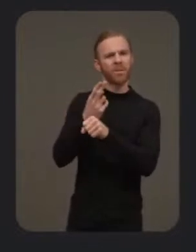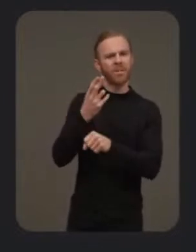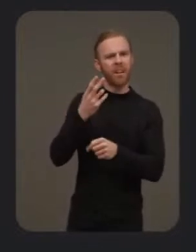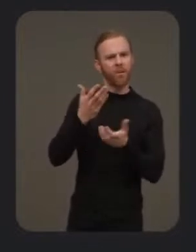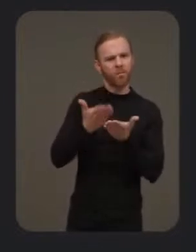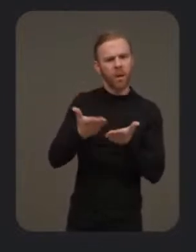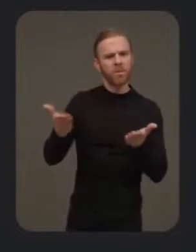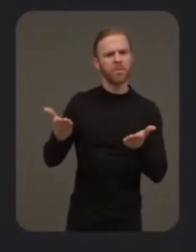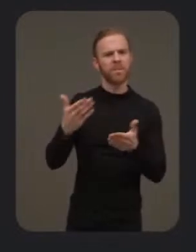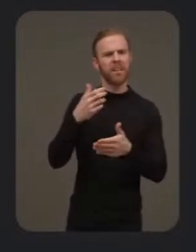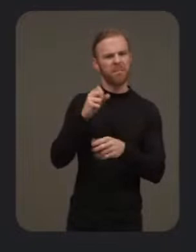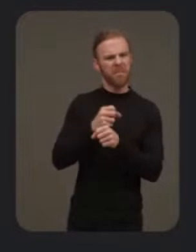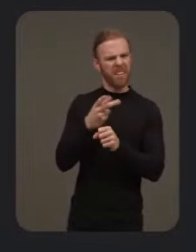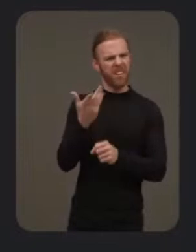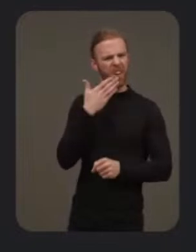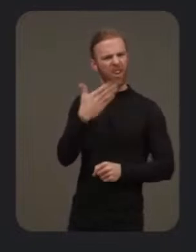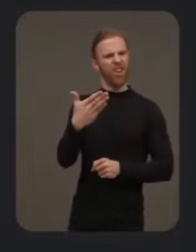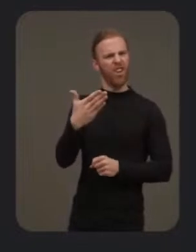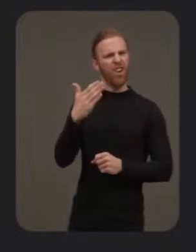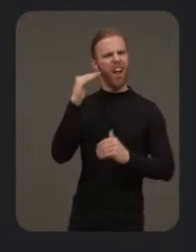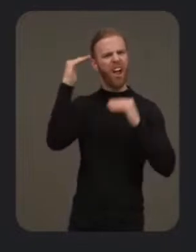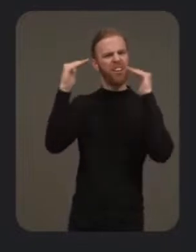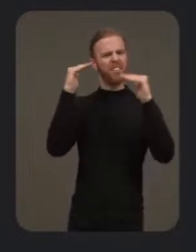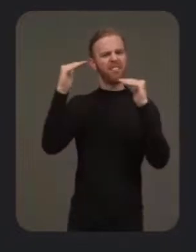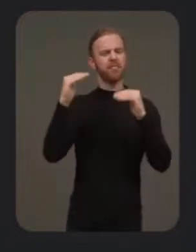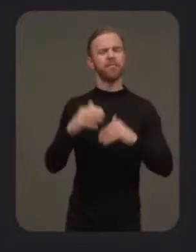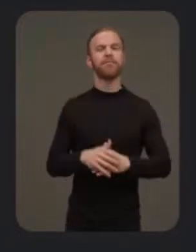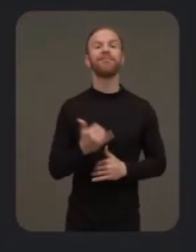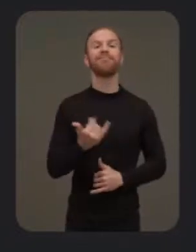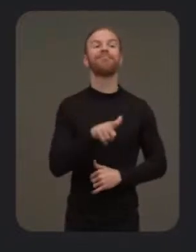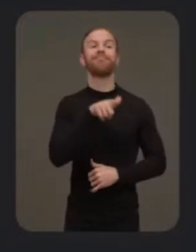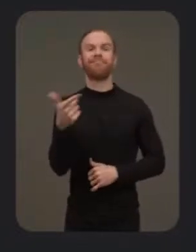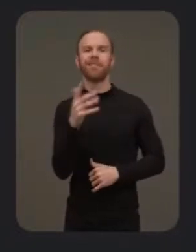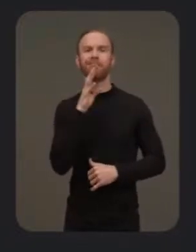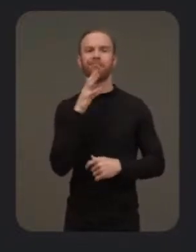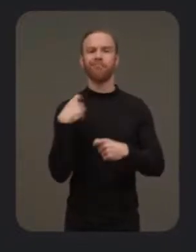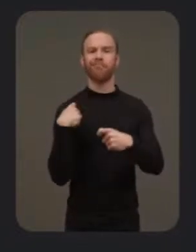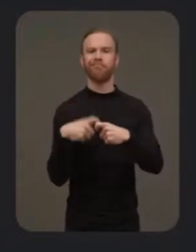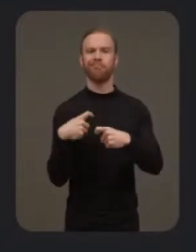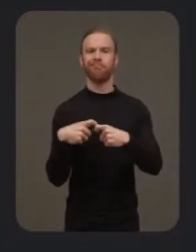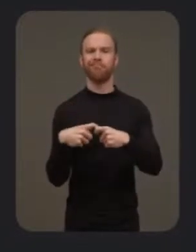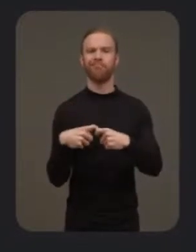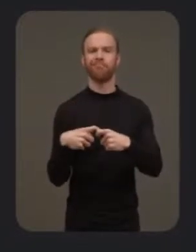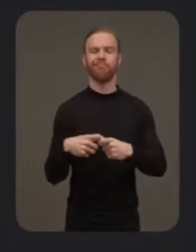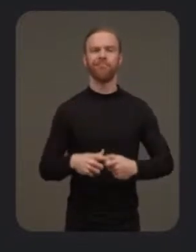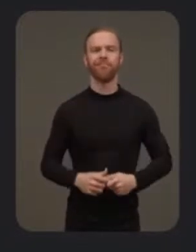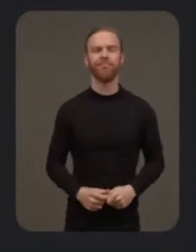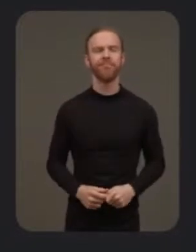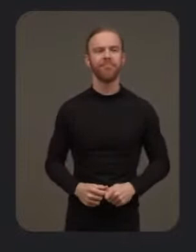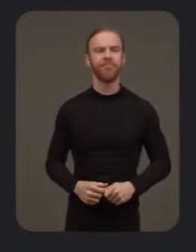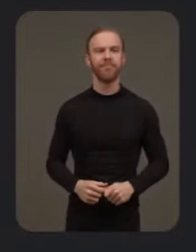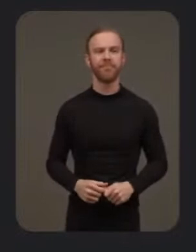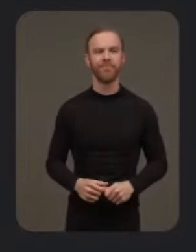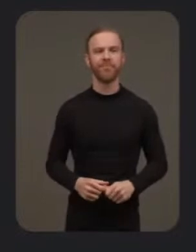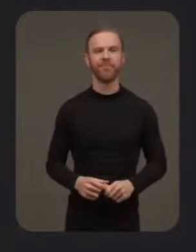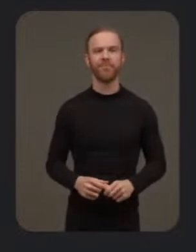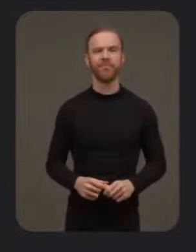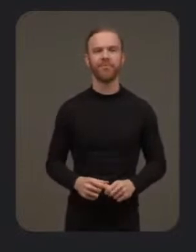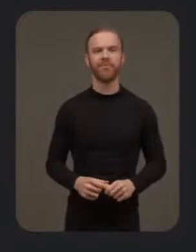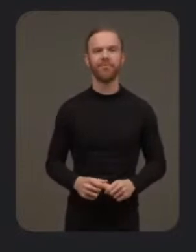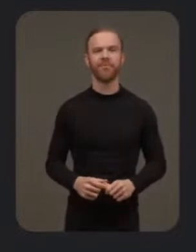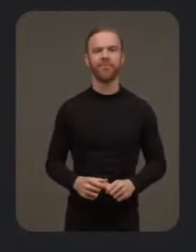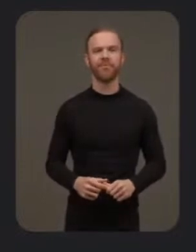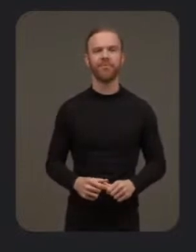productive adult. Muchos universitarios no comprenden que saber cuándo pedir ayuda y usar recursos útiles es en realidad una clave